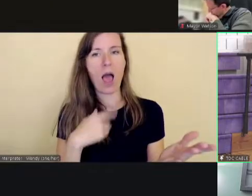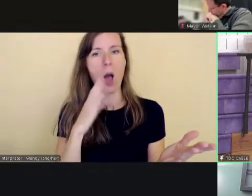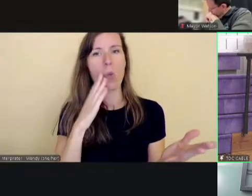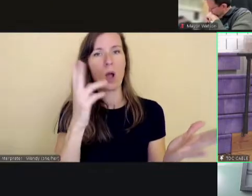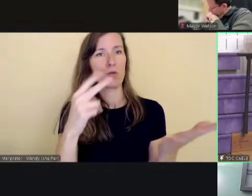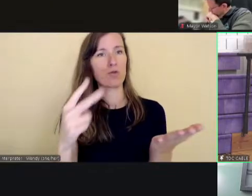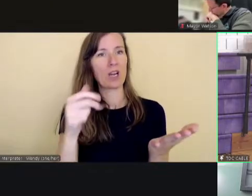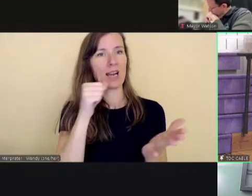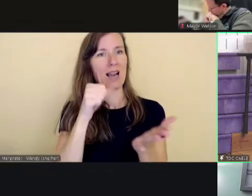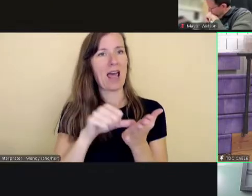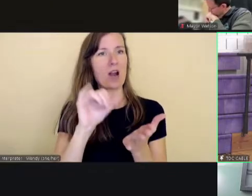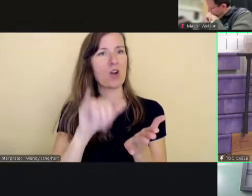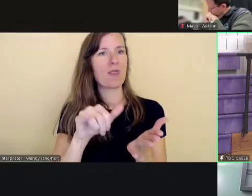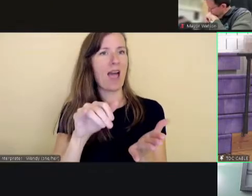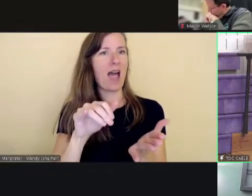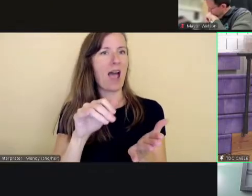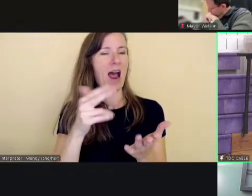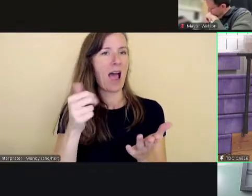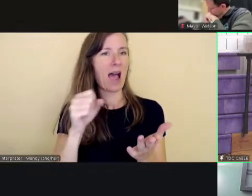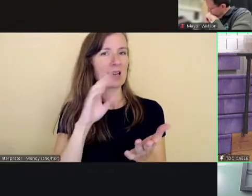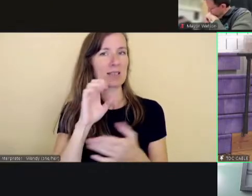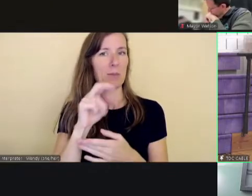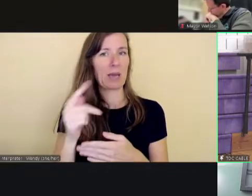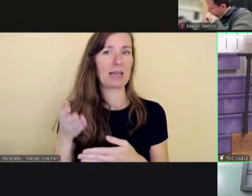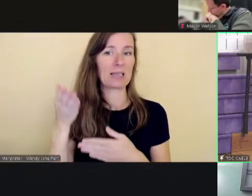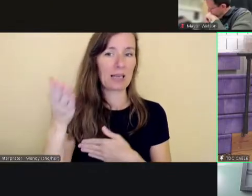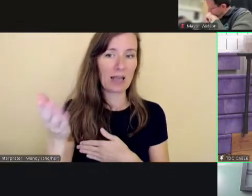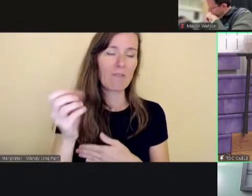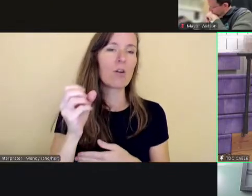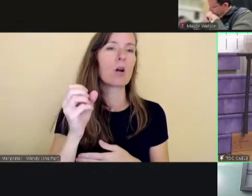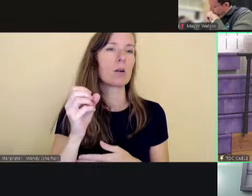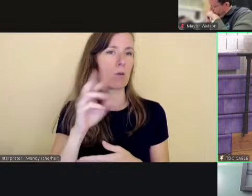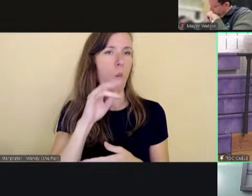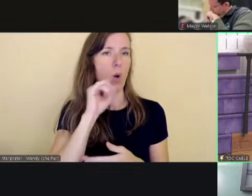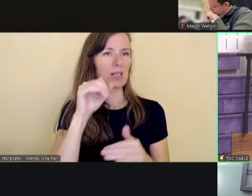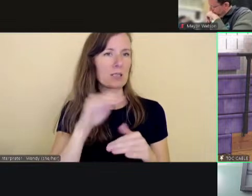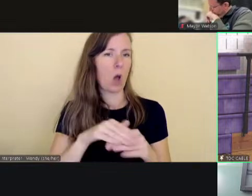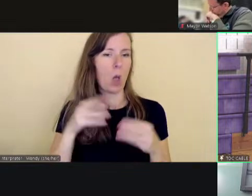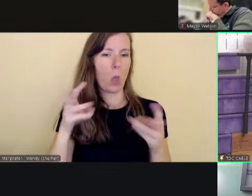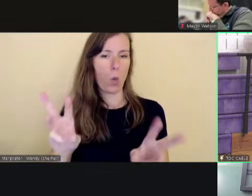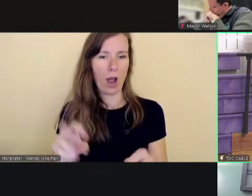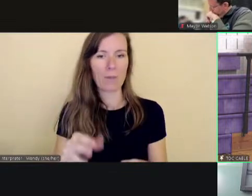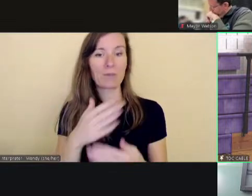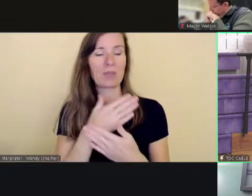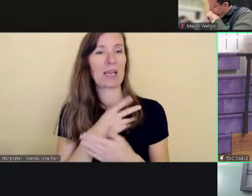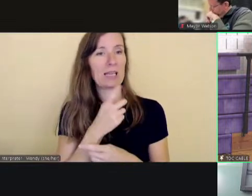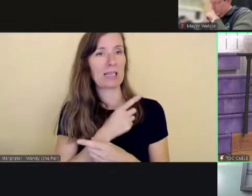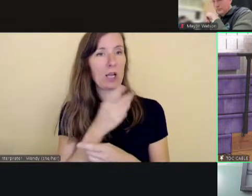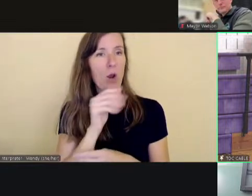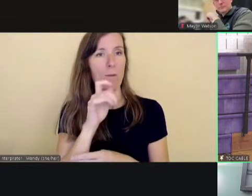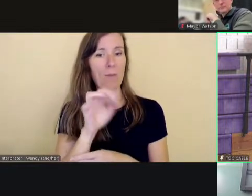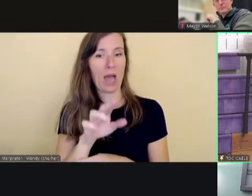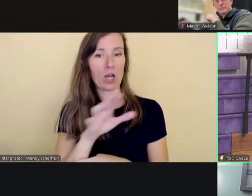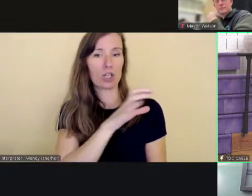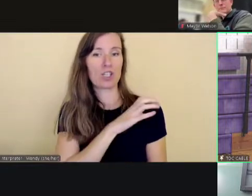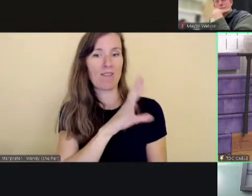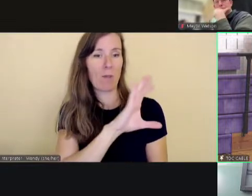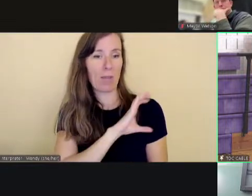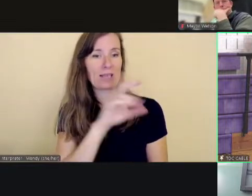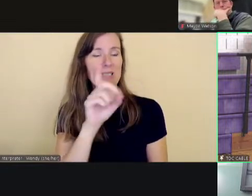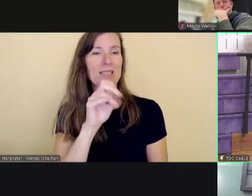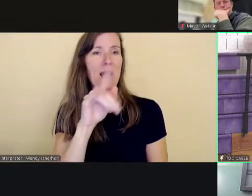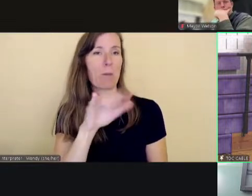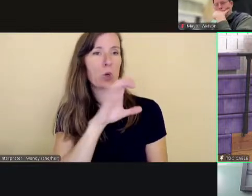in transit to the leadership of the town. Dear Mayor, Chief of Police and Deputy Chief of Police, Code Enforcers, and Ward 2